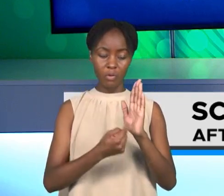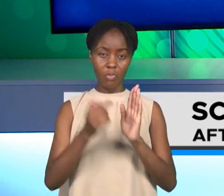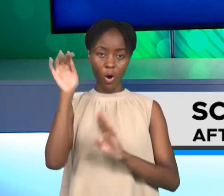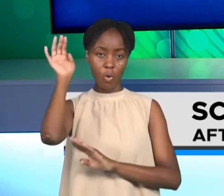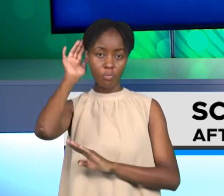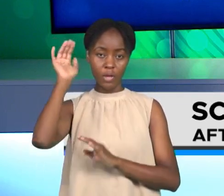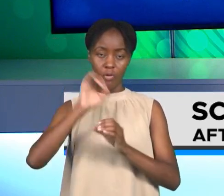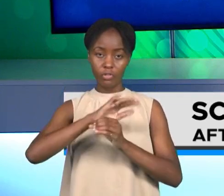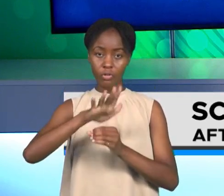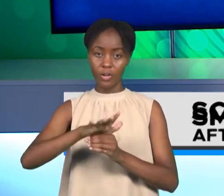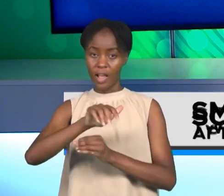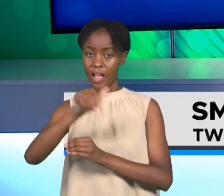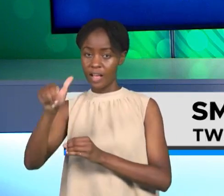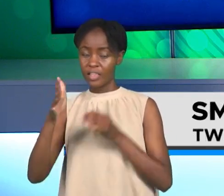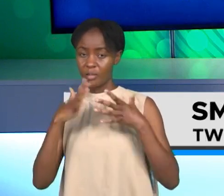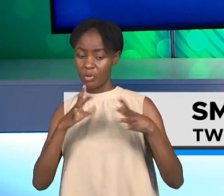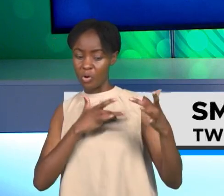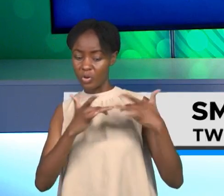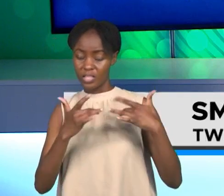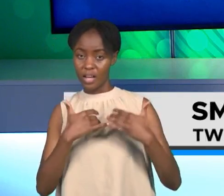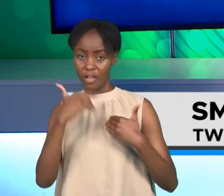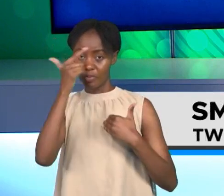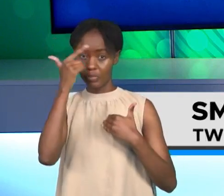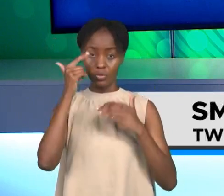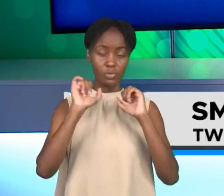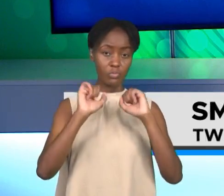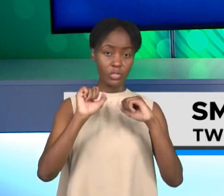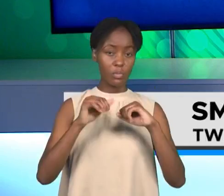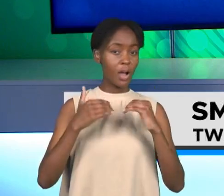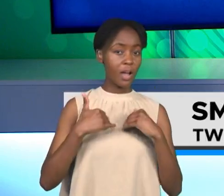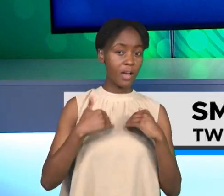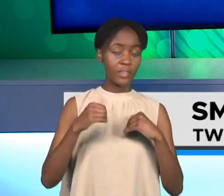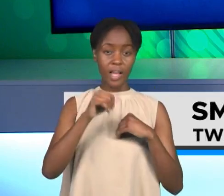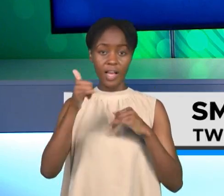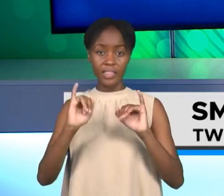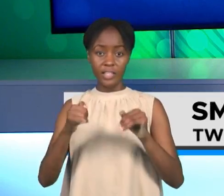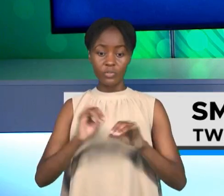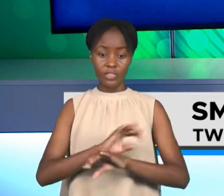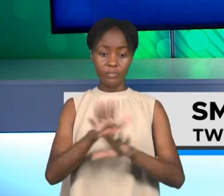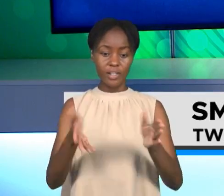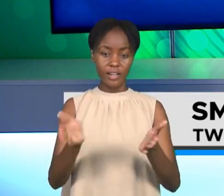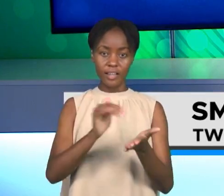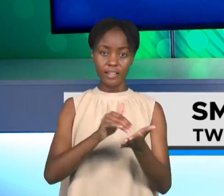other stakeholders are voicing concerns over what could be another outbreak in the country.